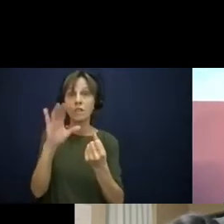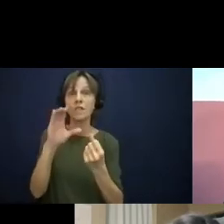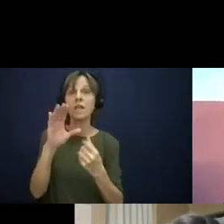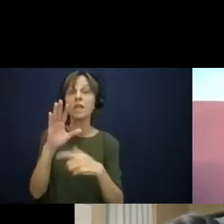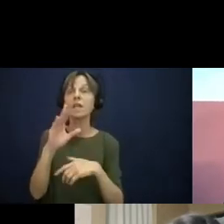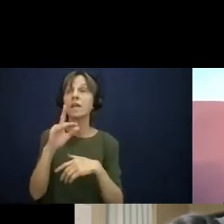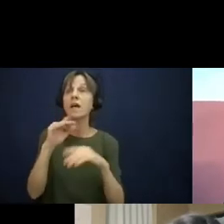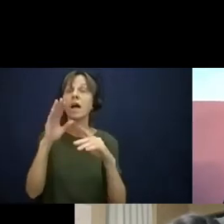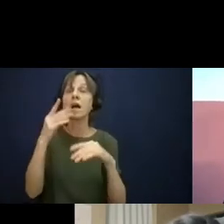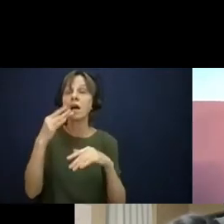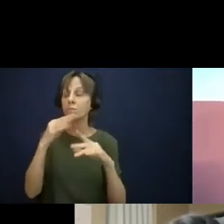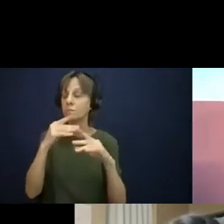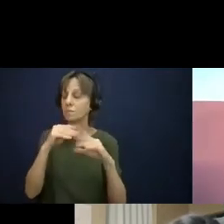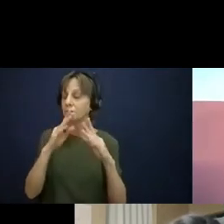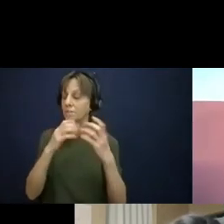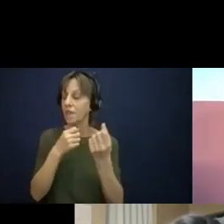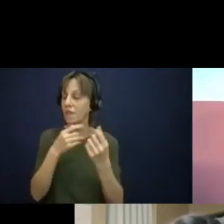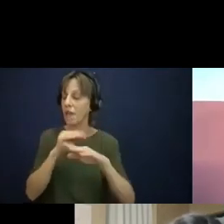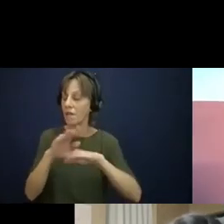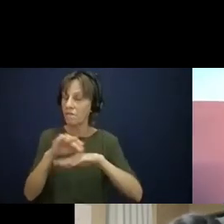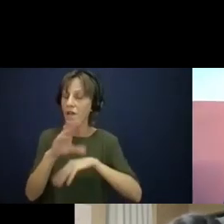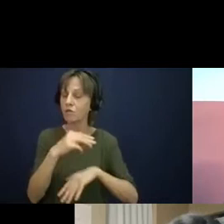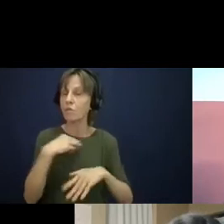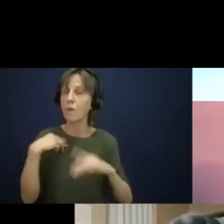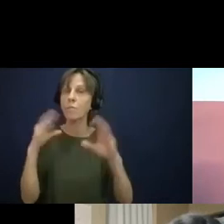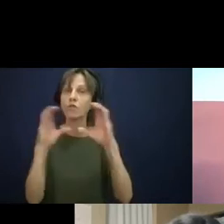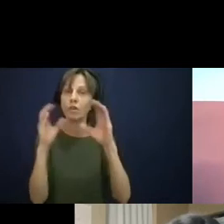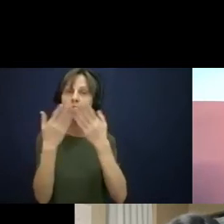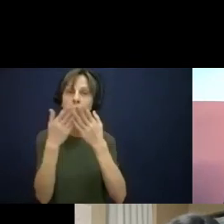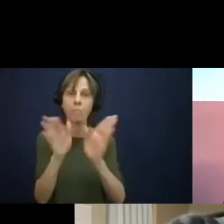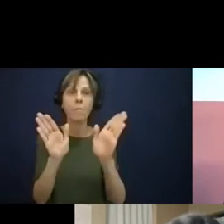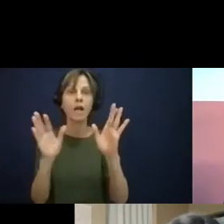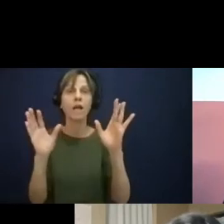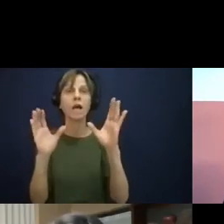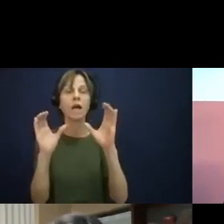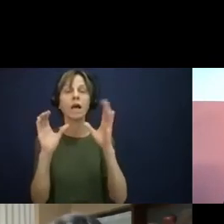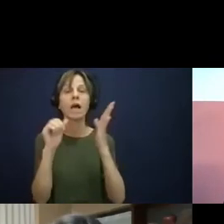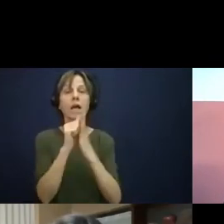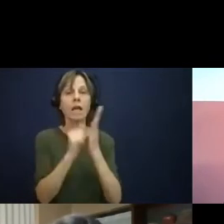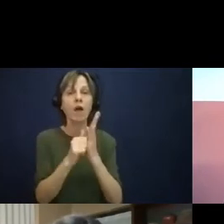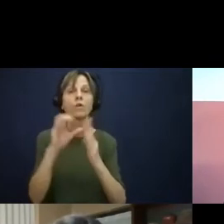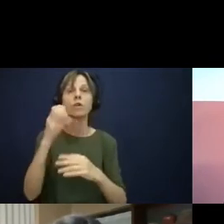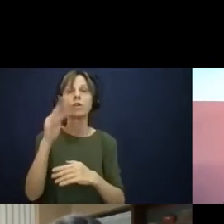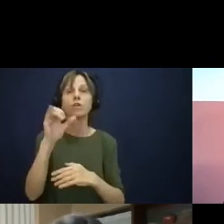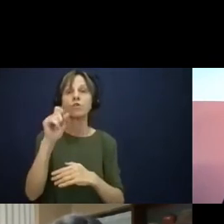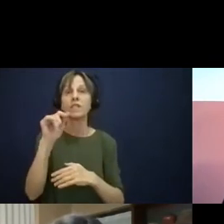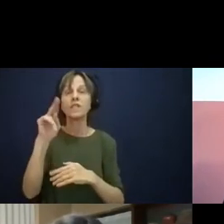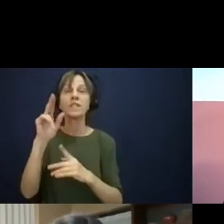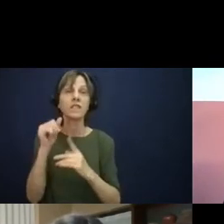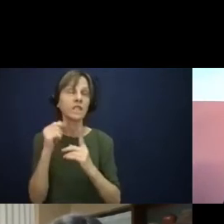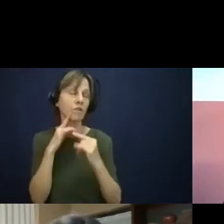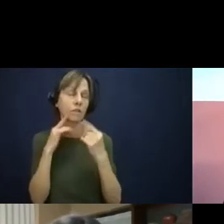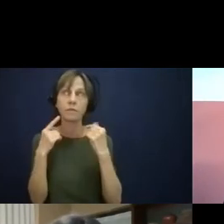advocacy advisor and member, certified public accountant, Christina Sparrock has tirelessly fought for racial and social justice.